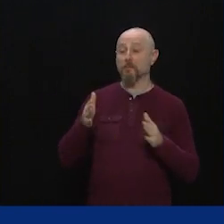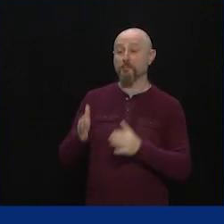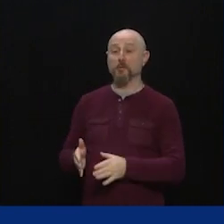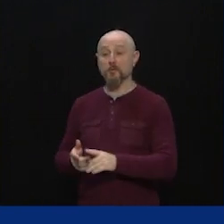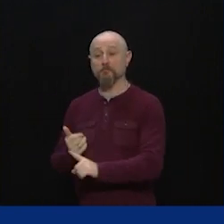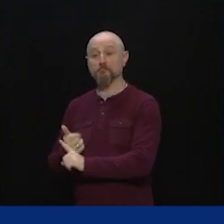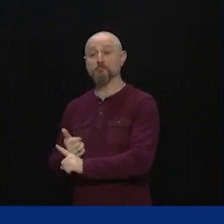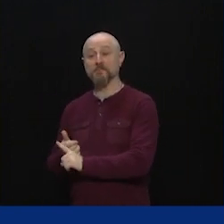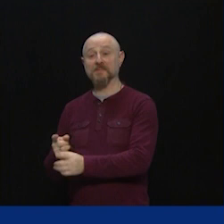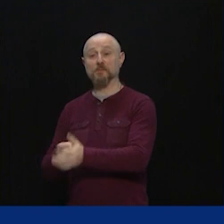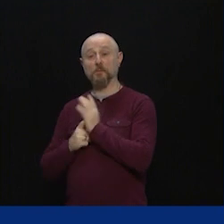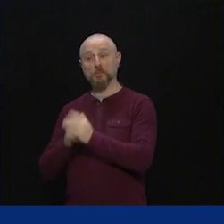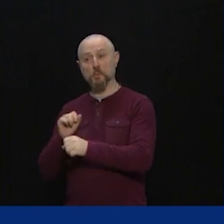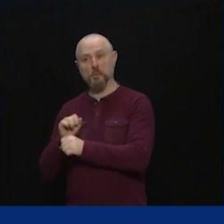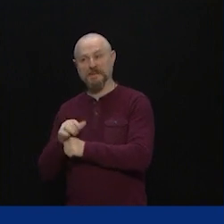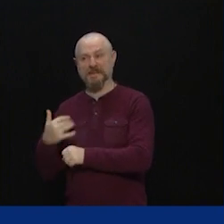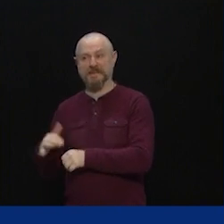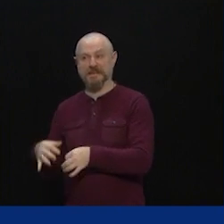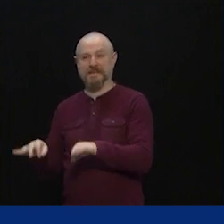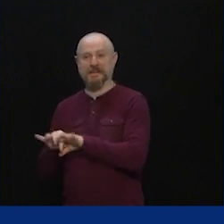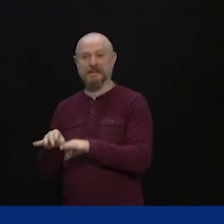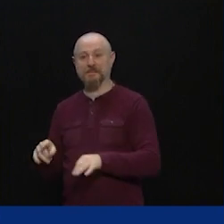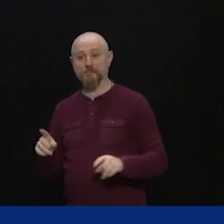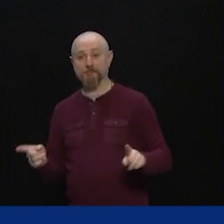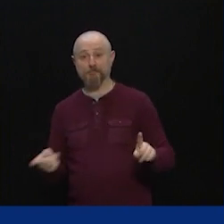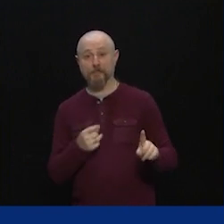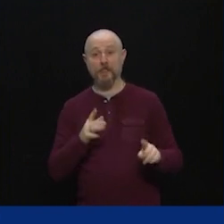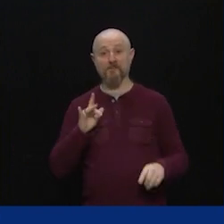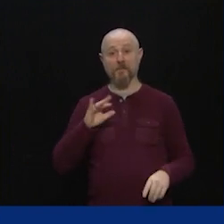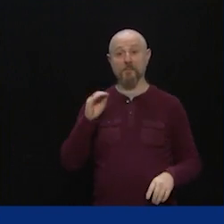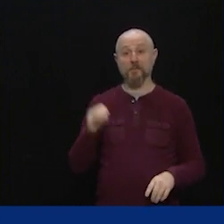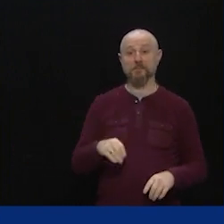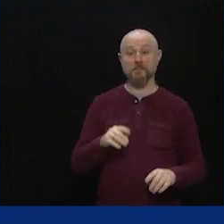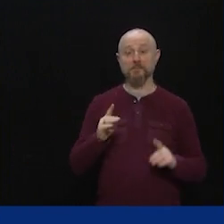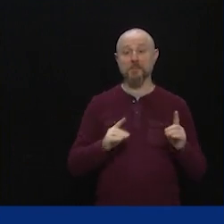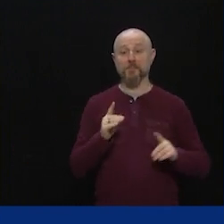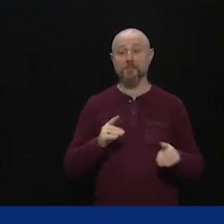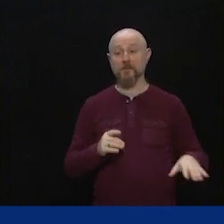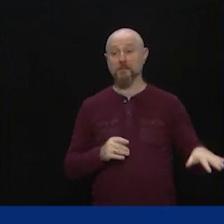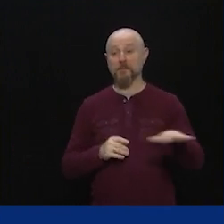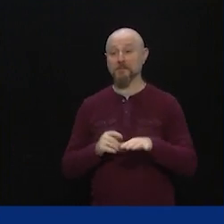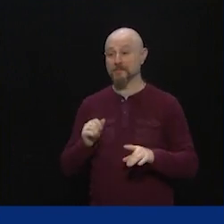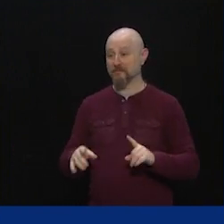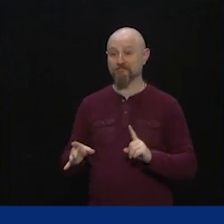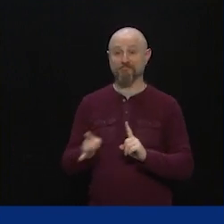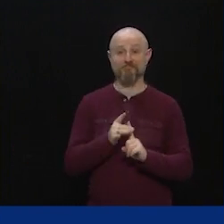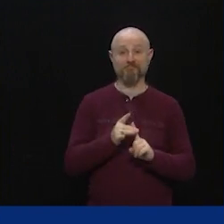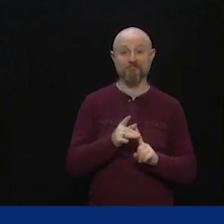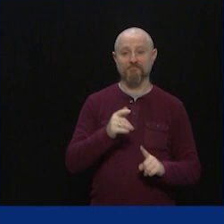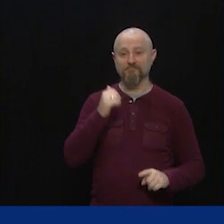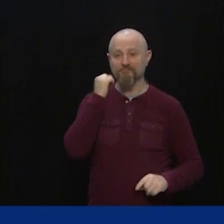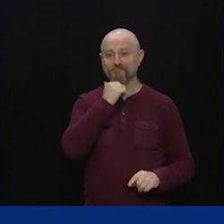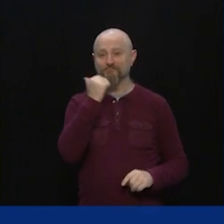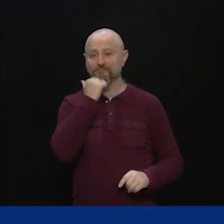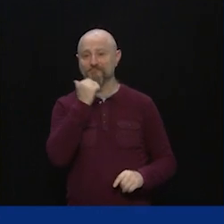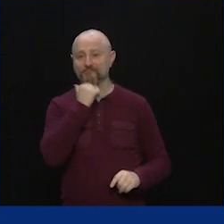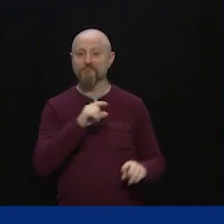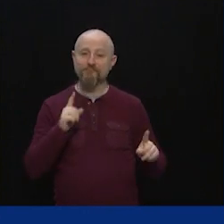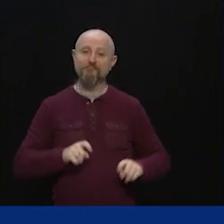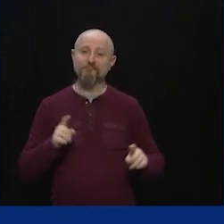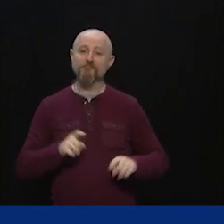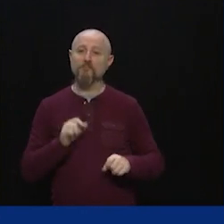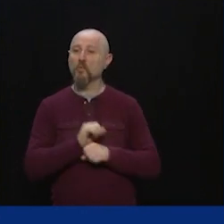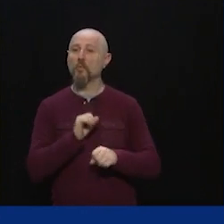testing positive, but many people don't know it. They're just getting a routine test because their employer requires it, or they just have a very